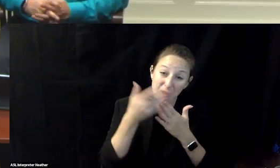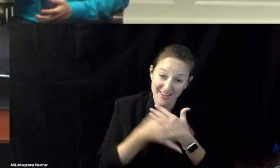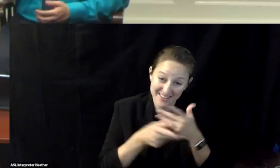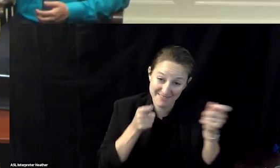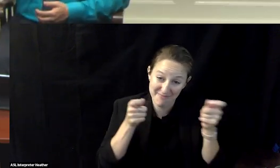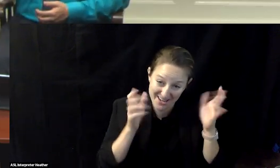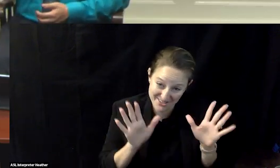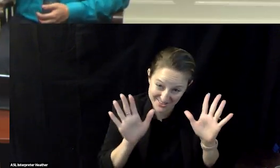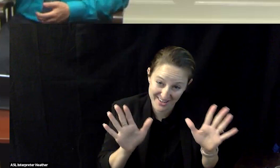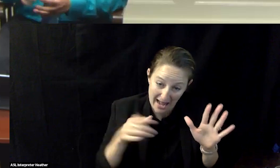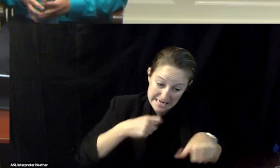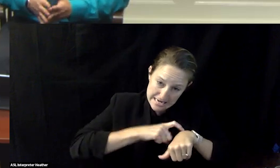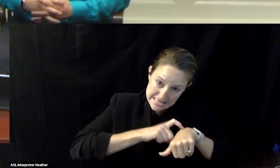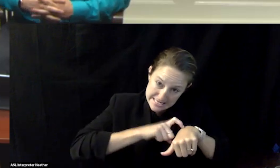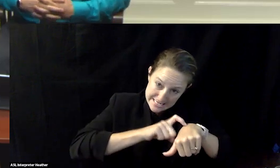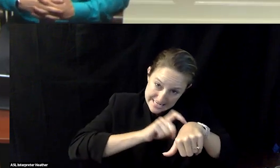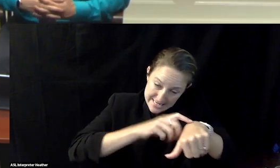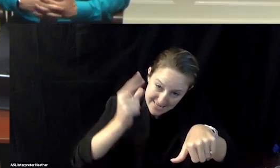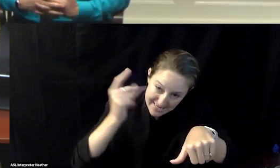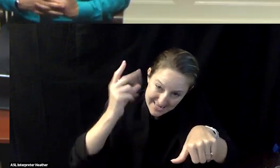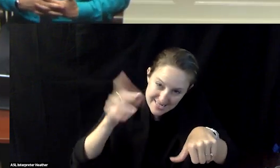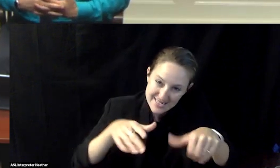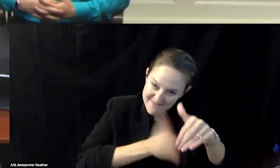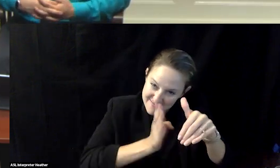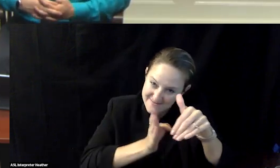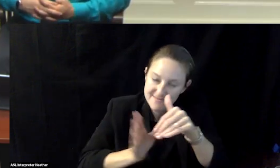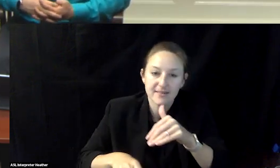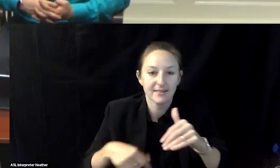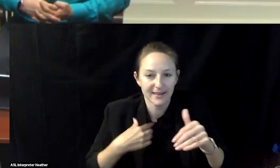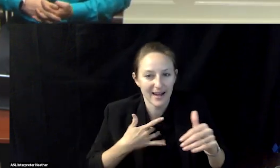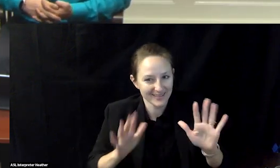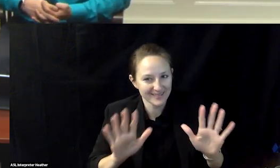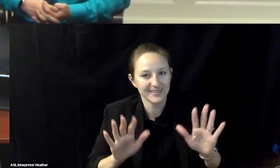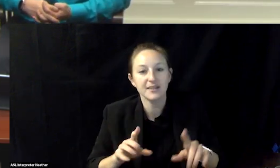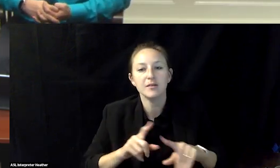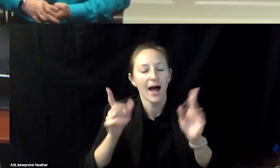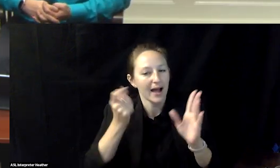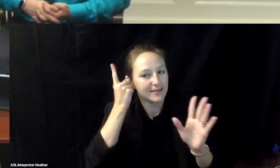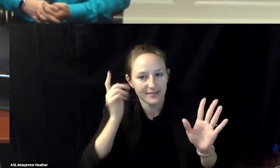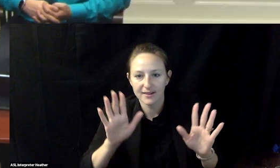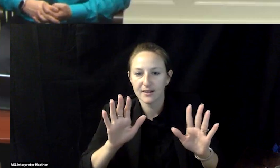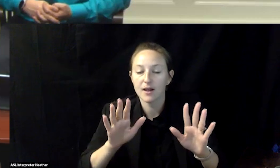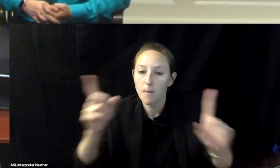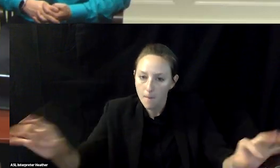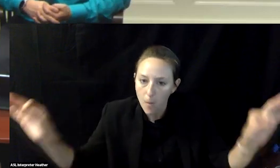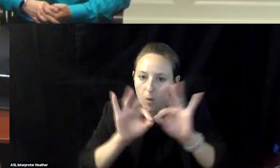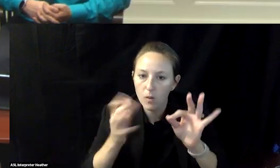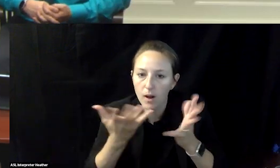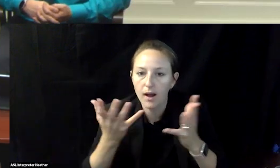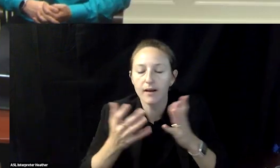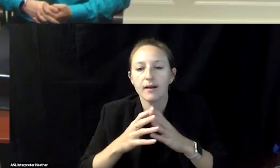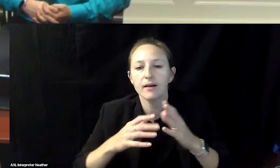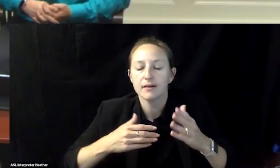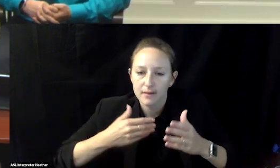I get it. I totally understand. As long as you're willing to walk along on the journey